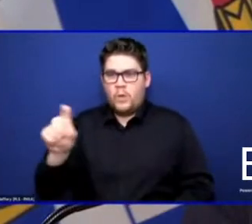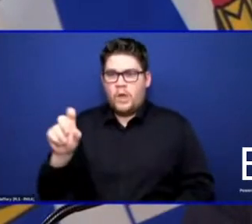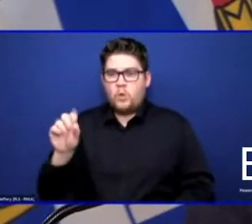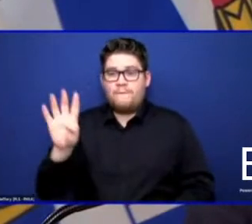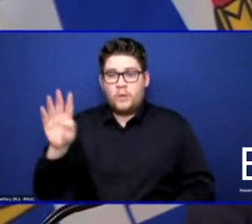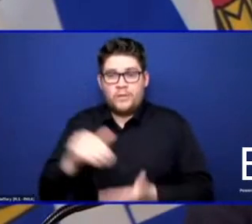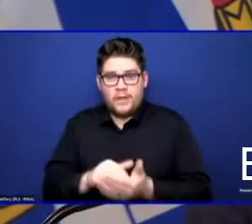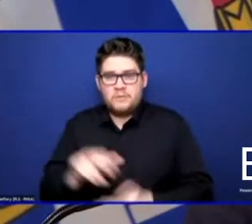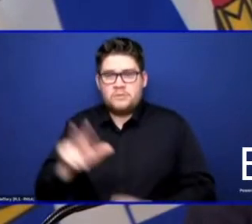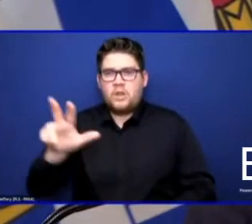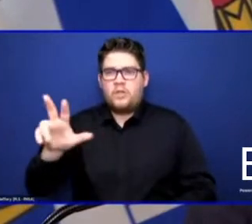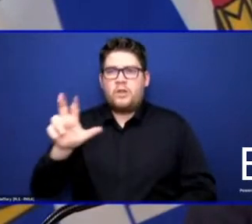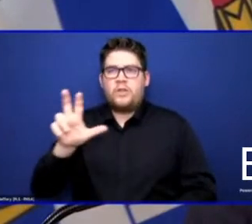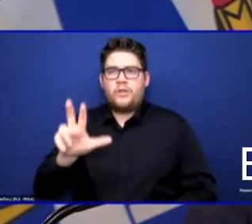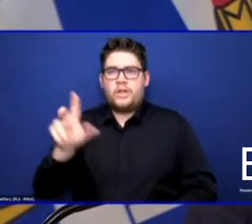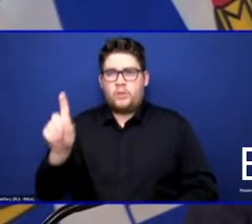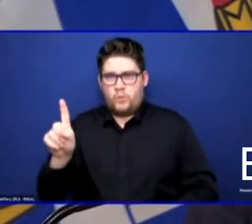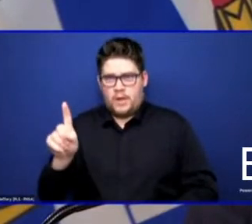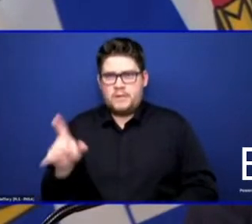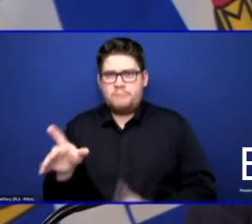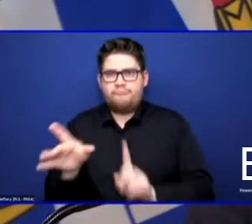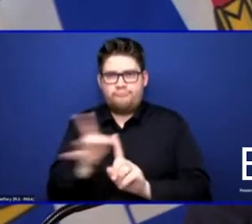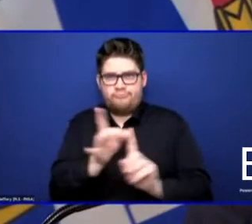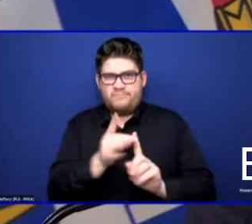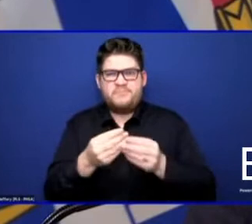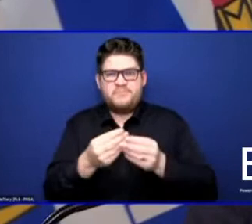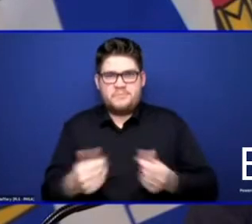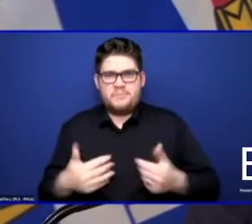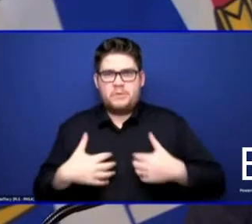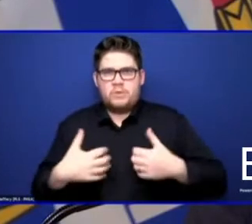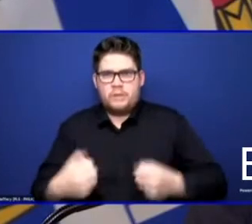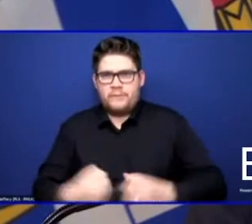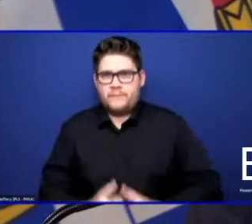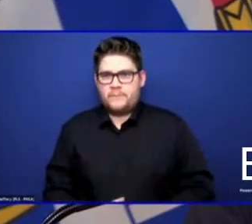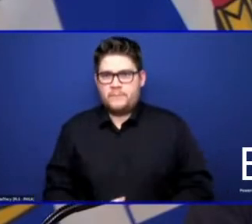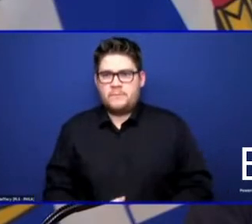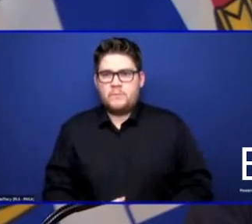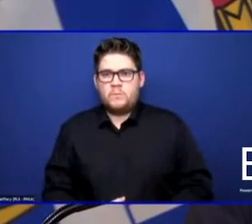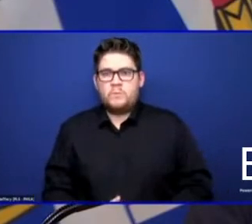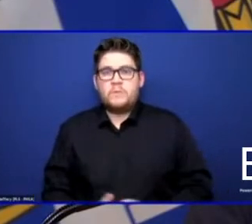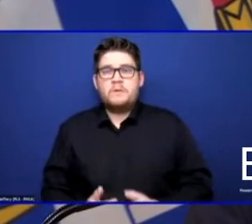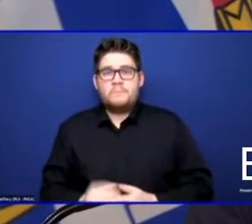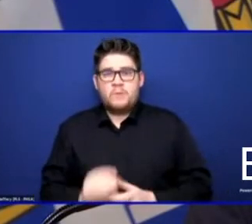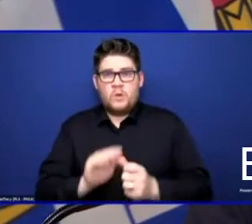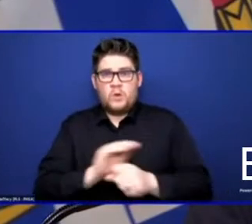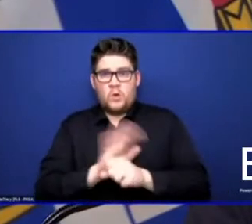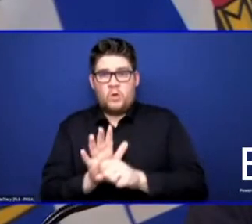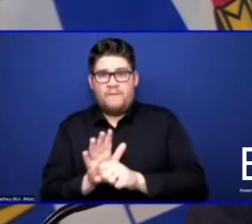in the past day, bringing the total number of people in British Columbia who've died from COVID-19 to